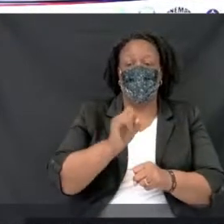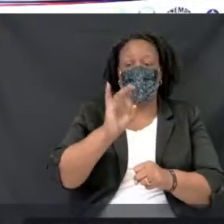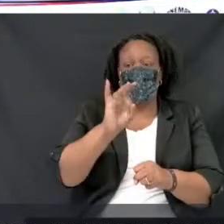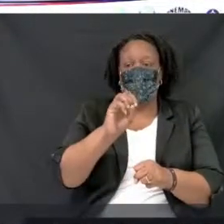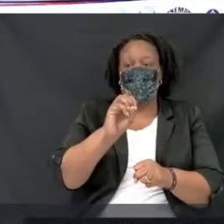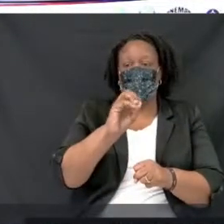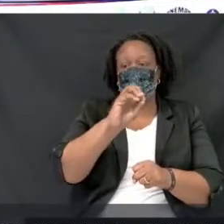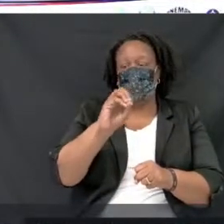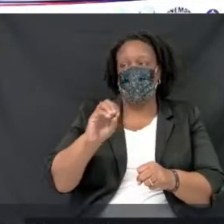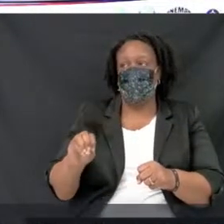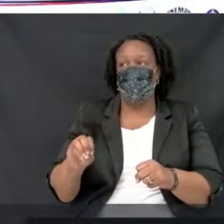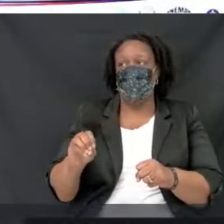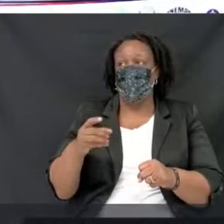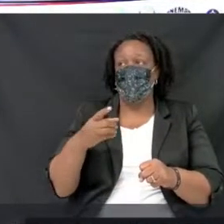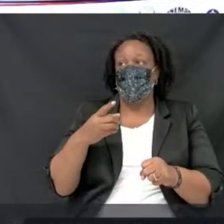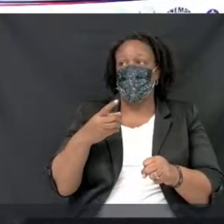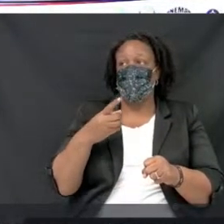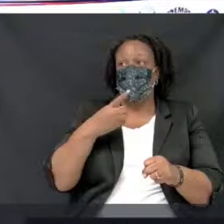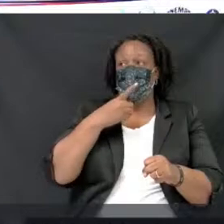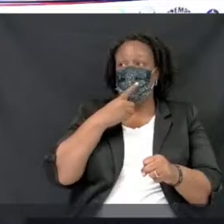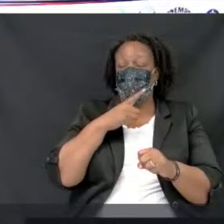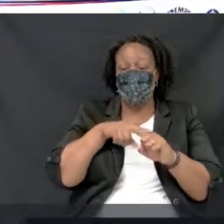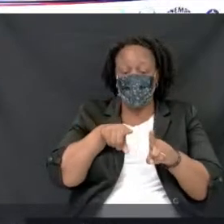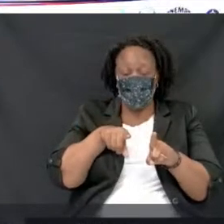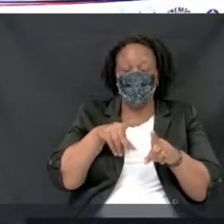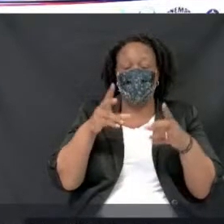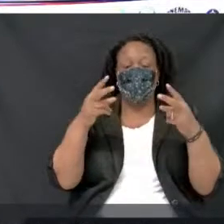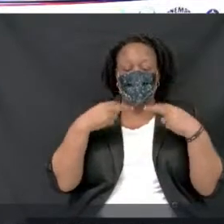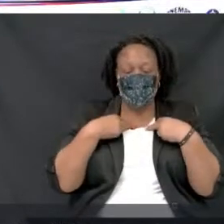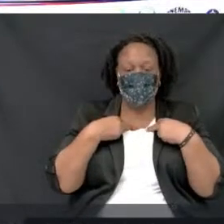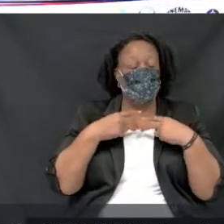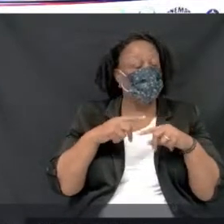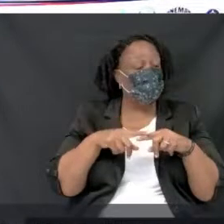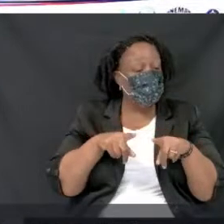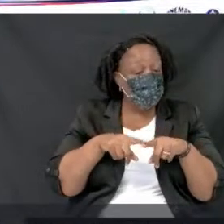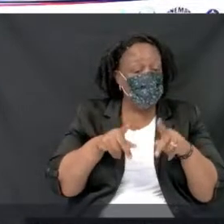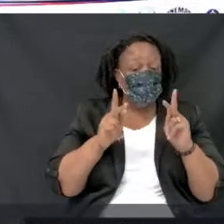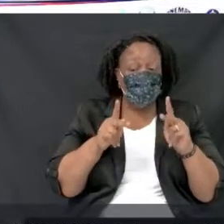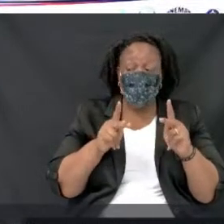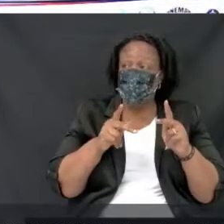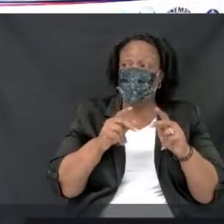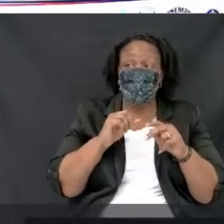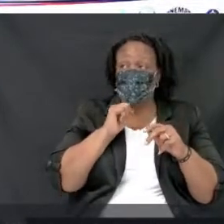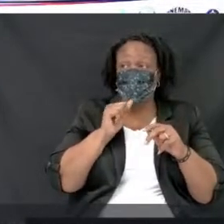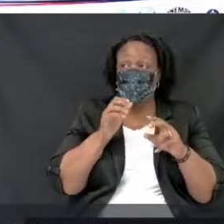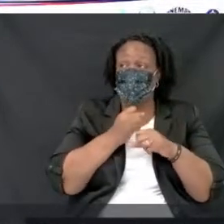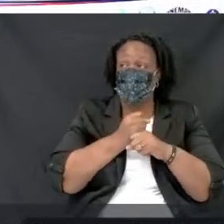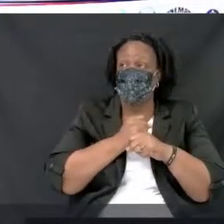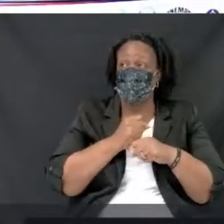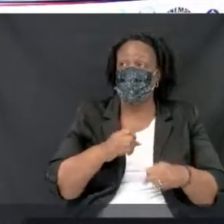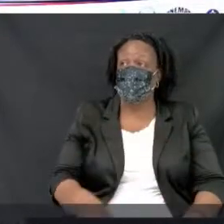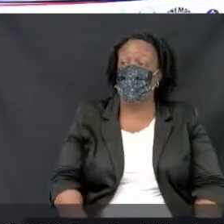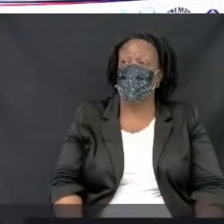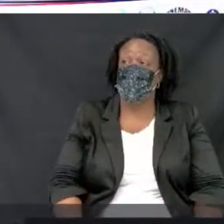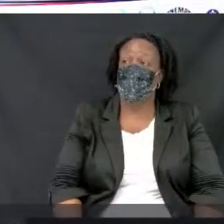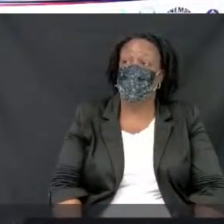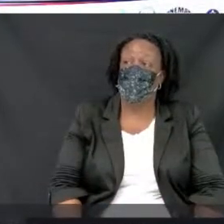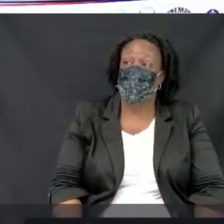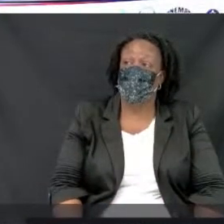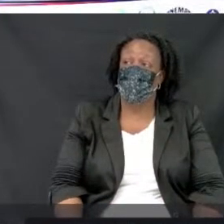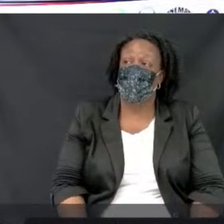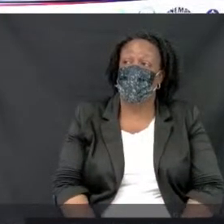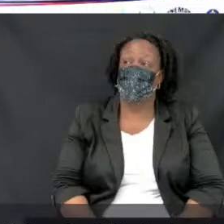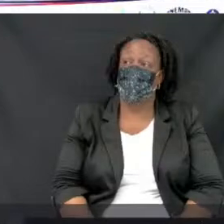have pockets of society with a very low immunization rate. For example, the CMO in her presentation spoke about